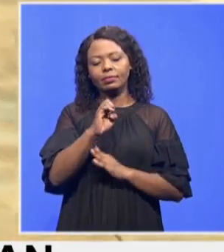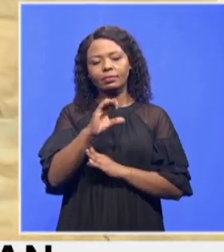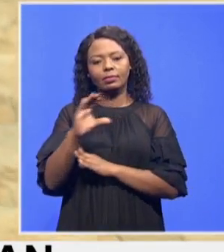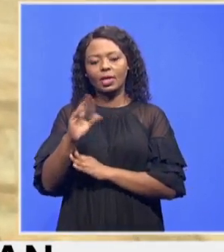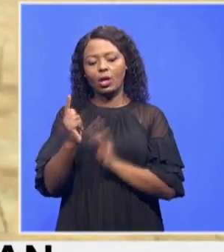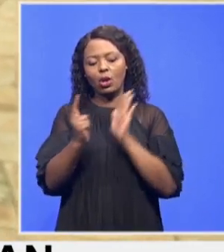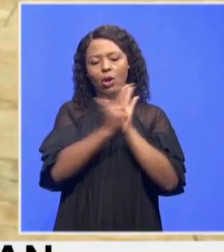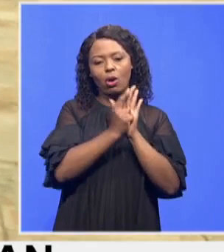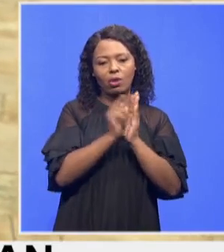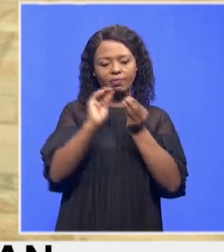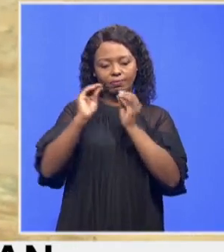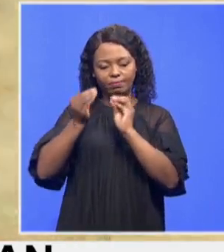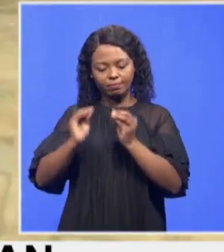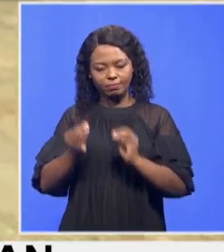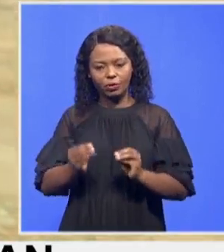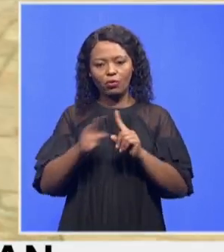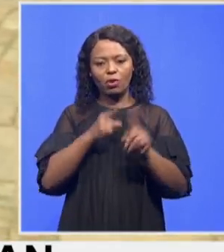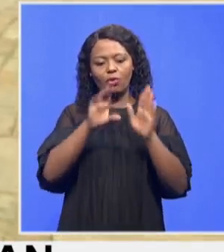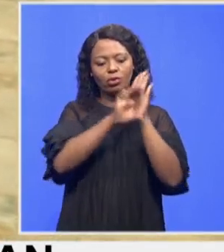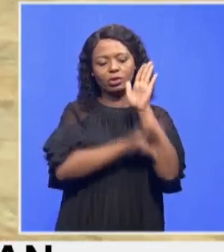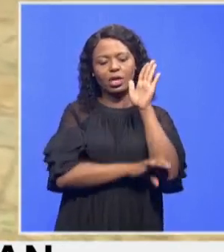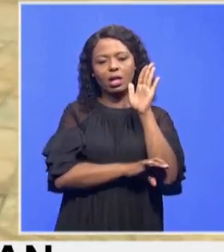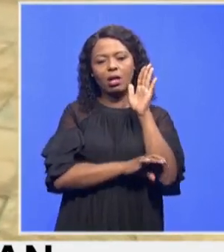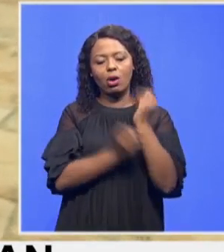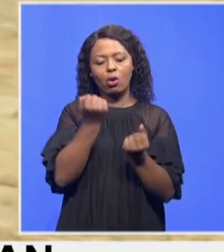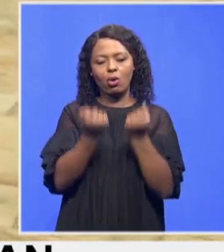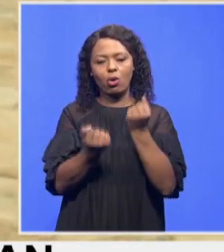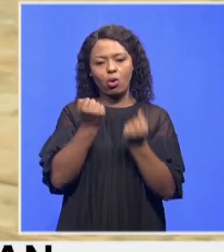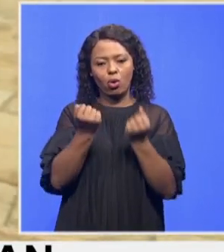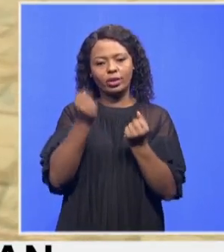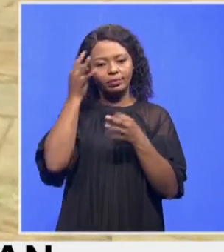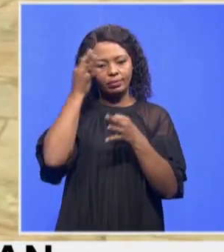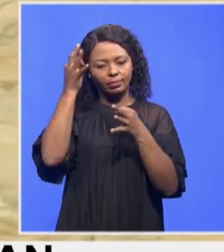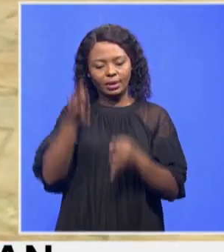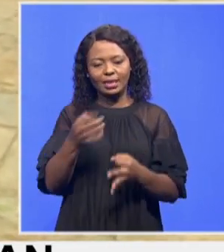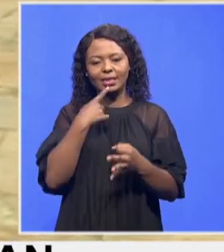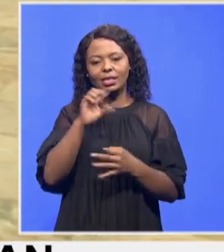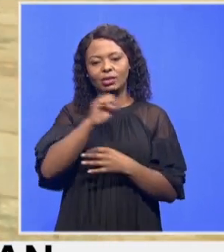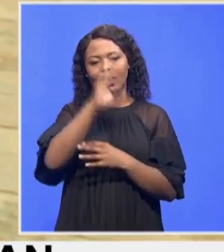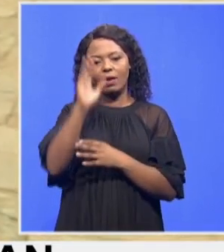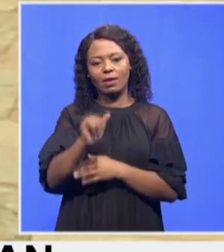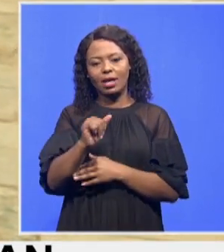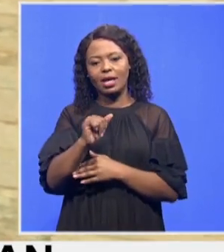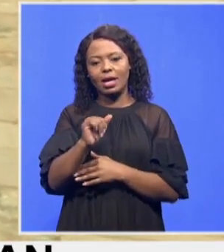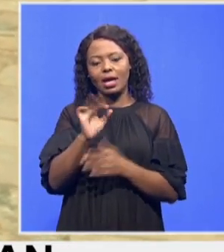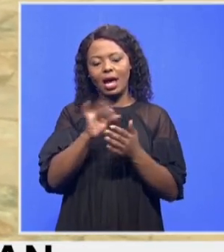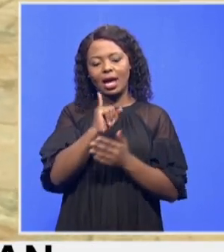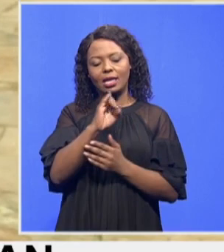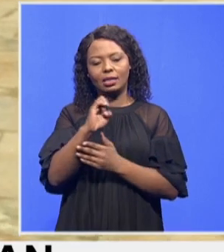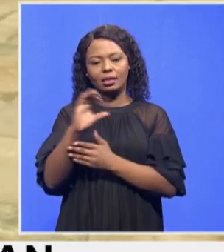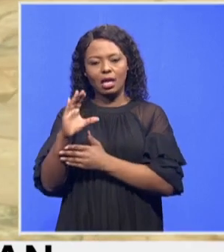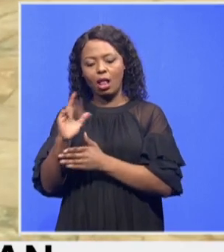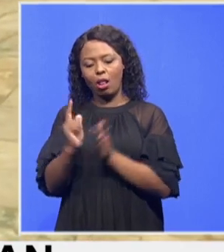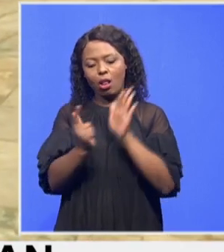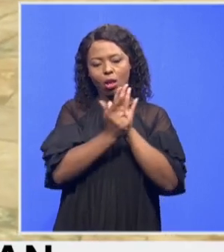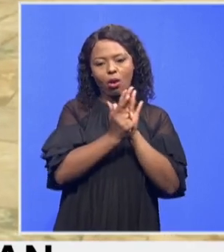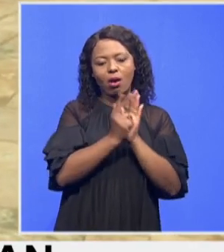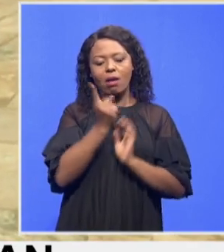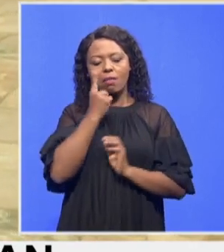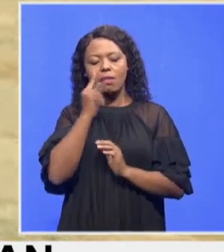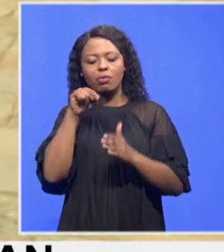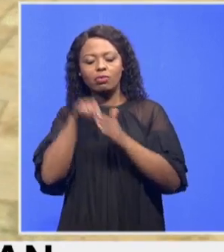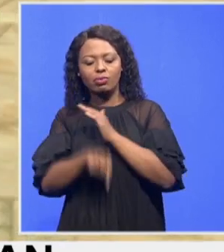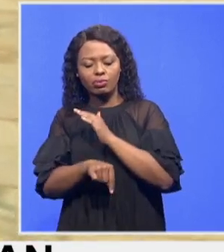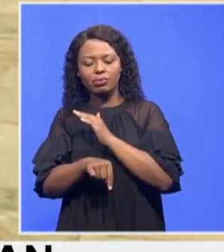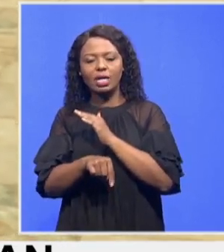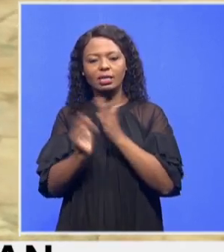to by the Constitutional Court, saying that South Africa's electoral law acts must be looked into, and those are some of